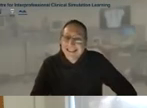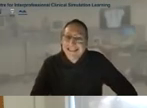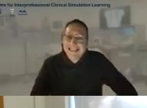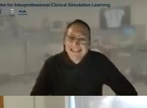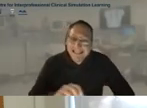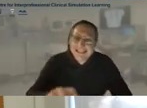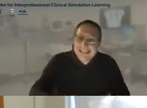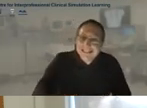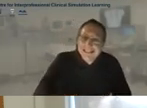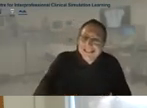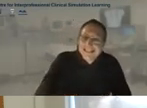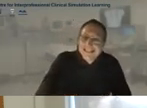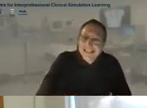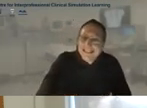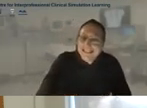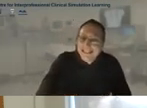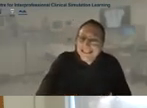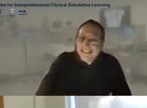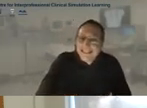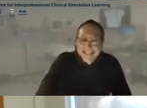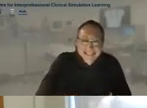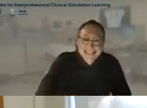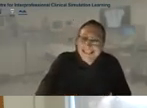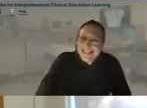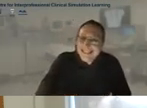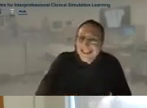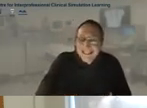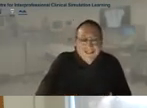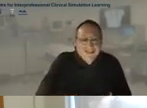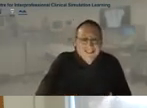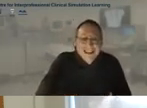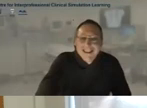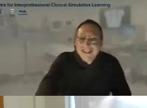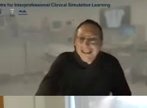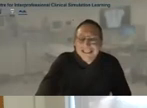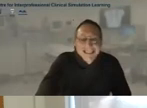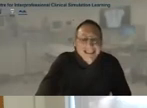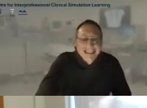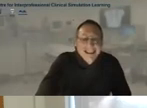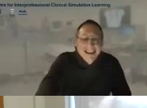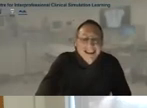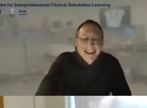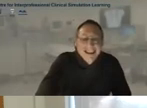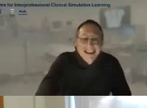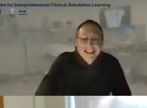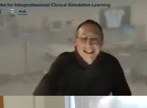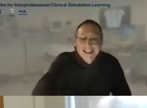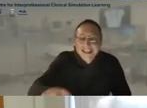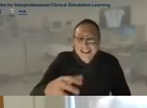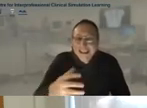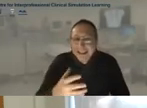So that's a shout out to everyone listening to. That's what we're here for. Awesome. Thank you, Tamara. Mm-hmm. Yeah, I